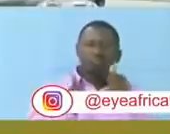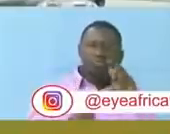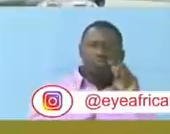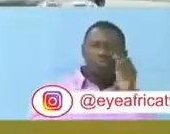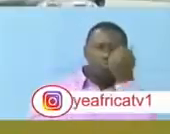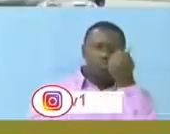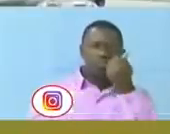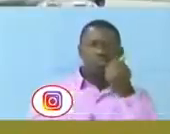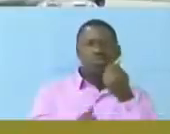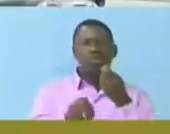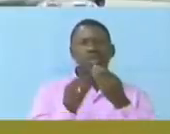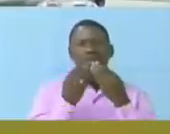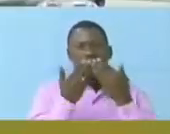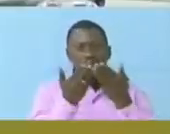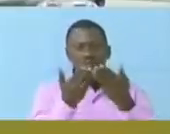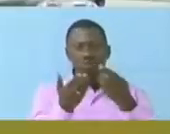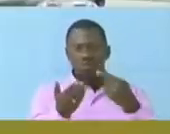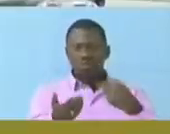124.